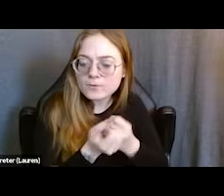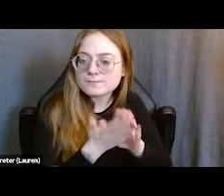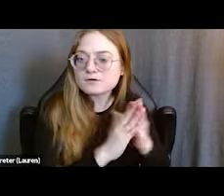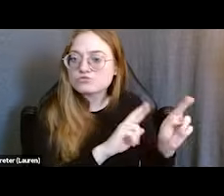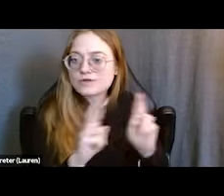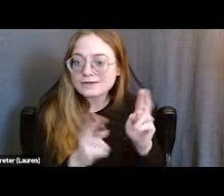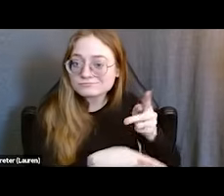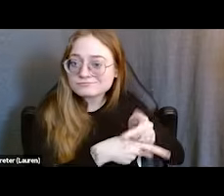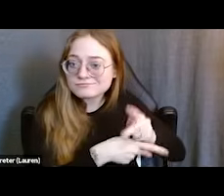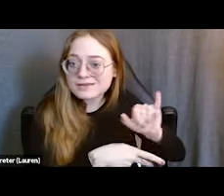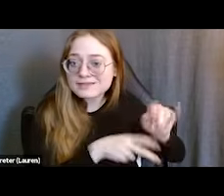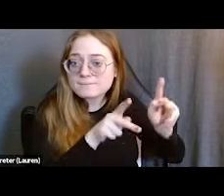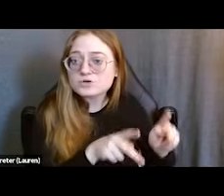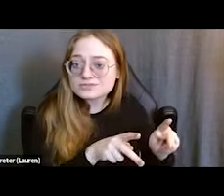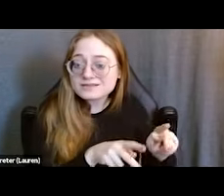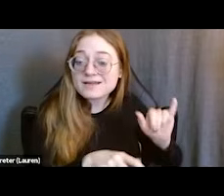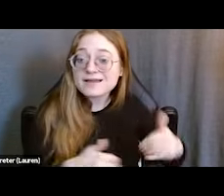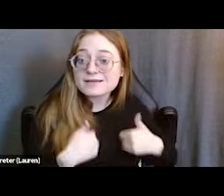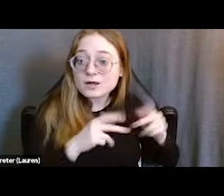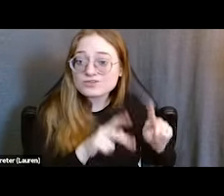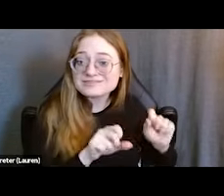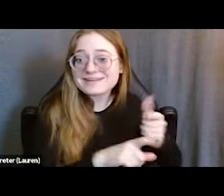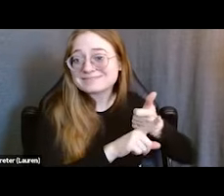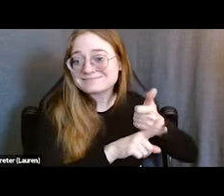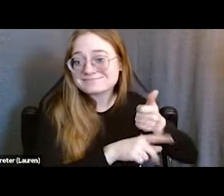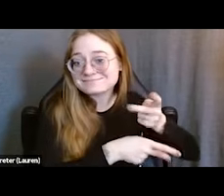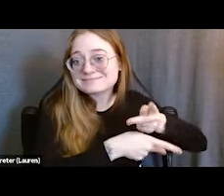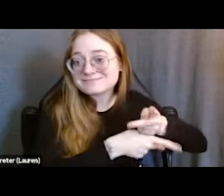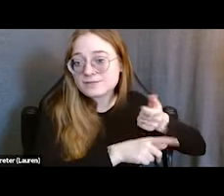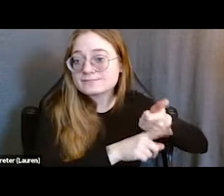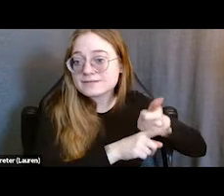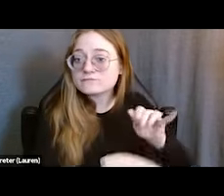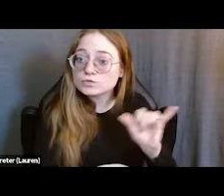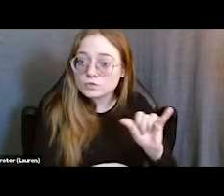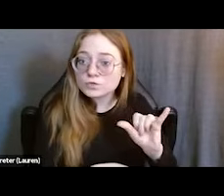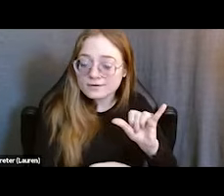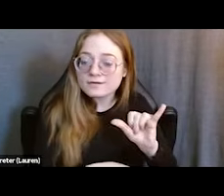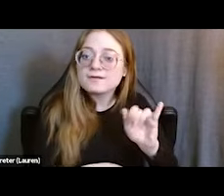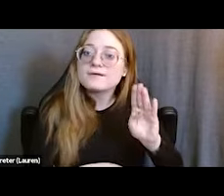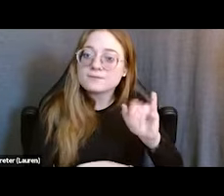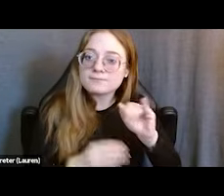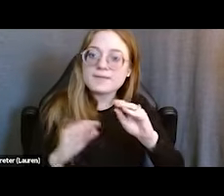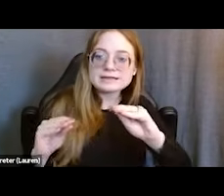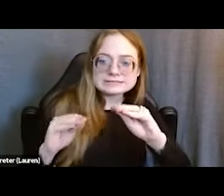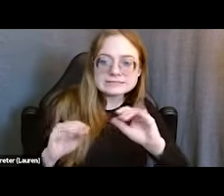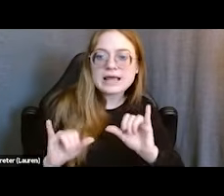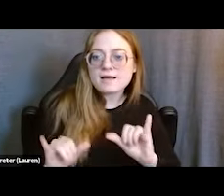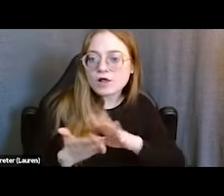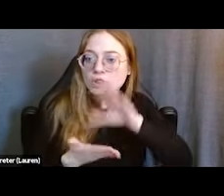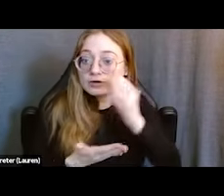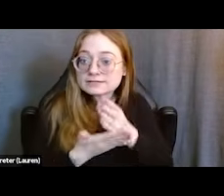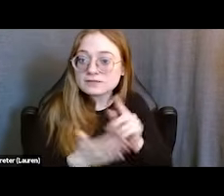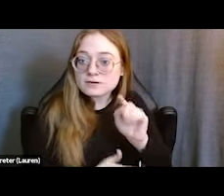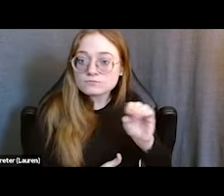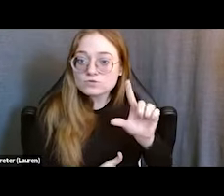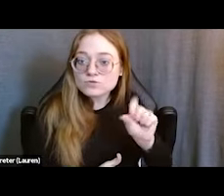person, and that young person can take care of themselves by using some of the tools that we're providing in that initial response and the follow-up to 8